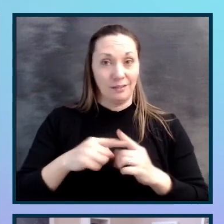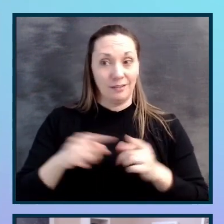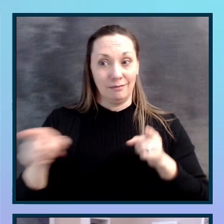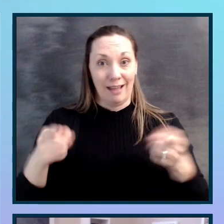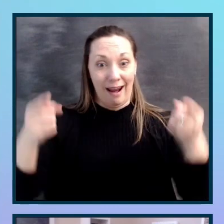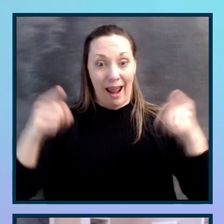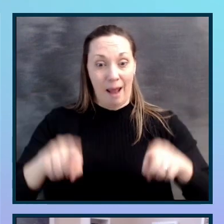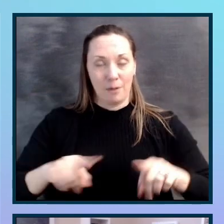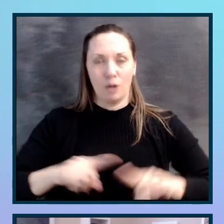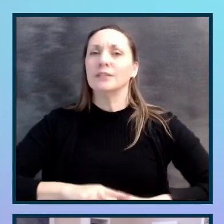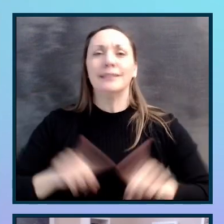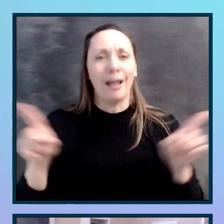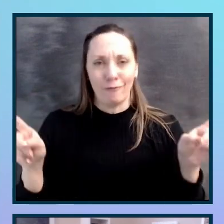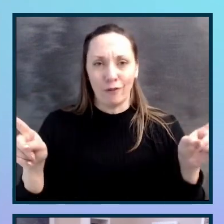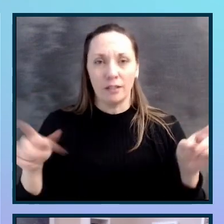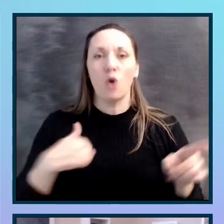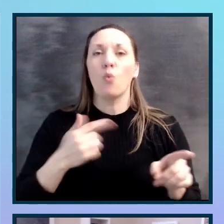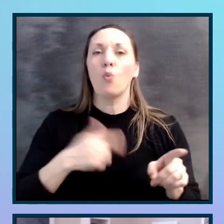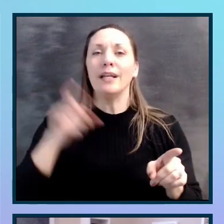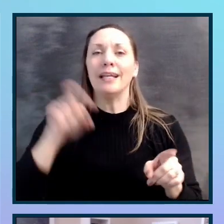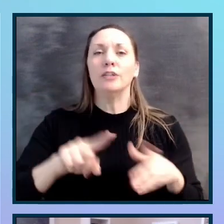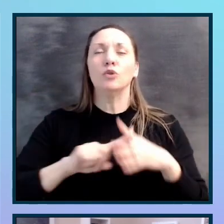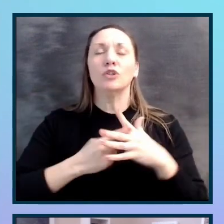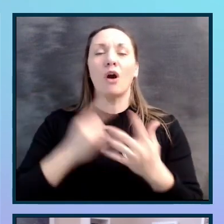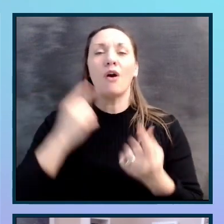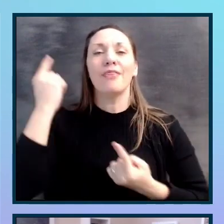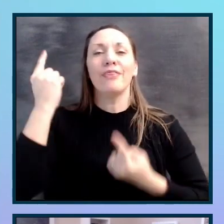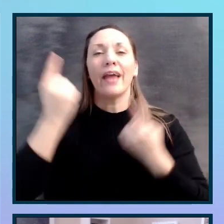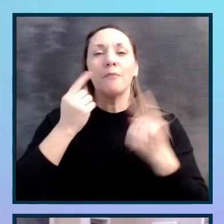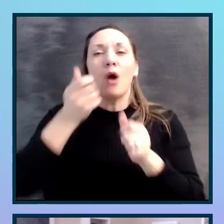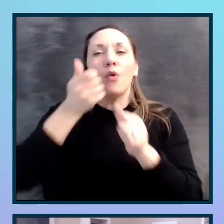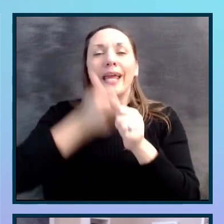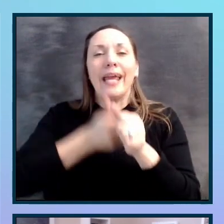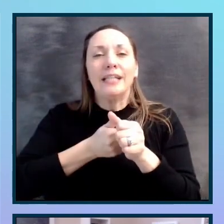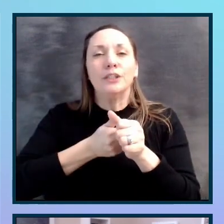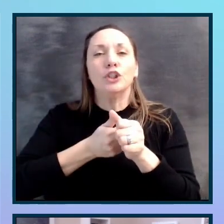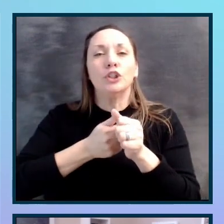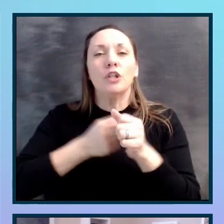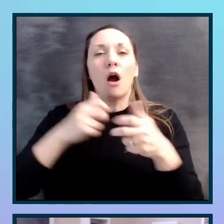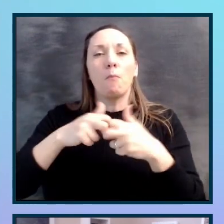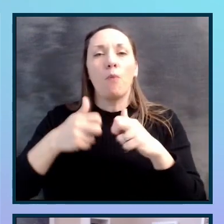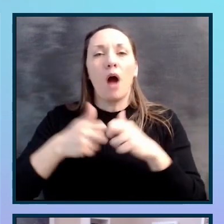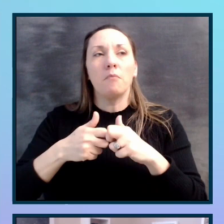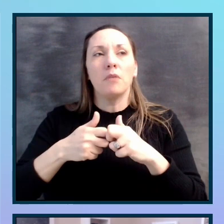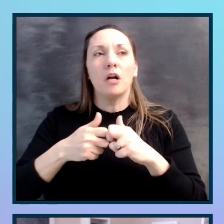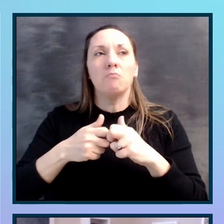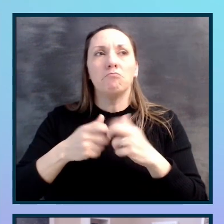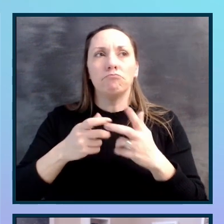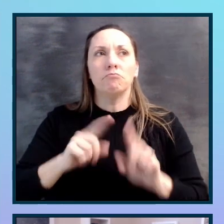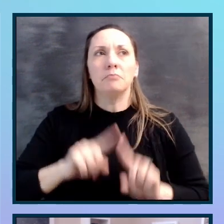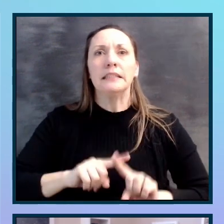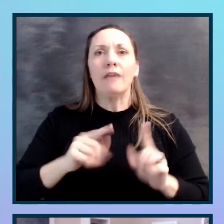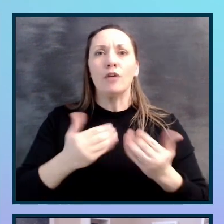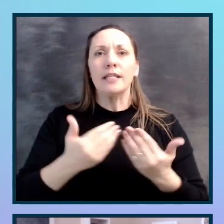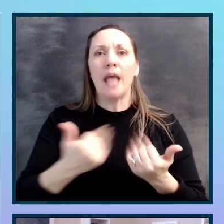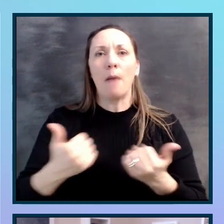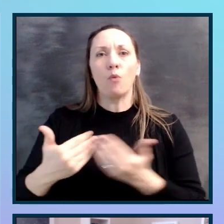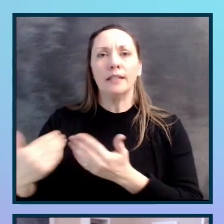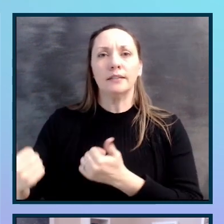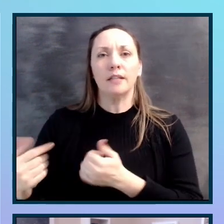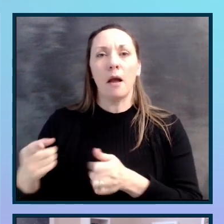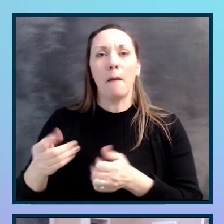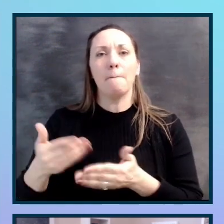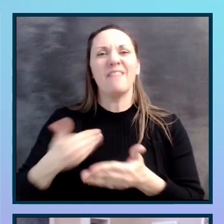different. We need to start thinking about each problem as unique. And before we just decide that,